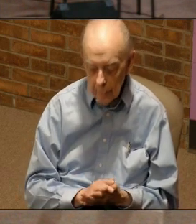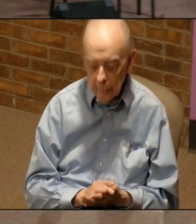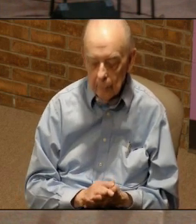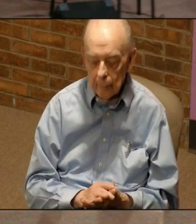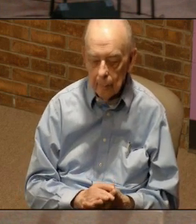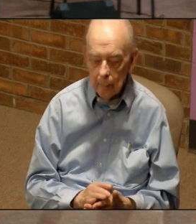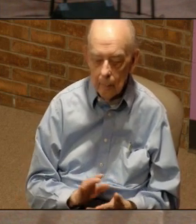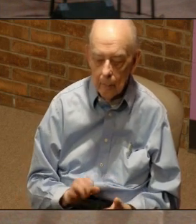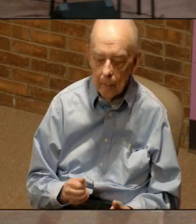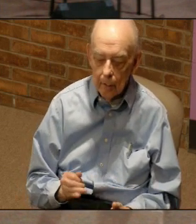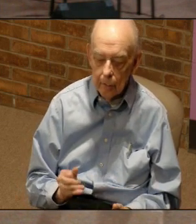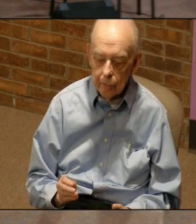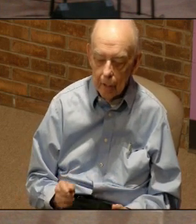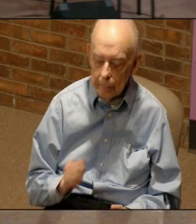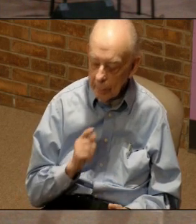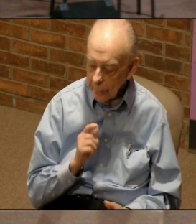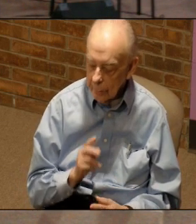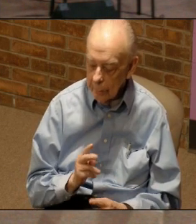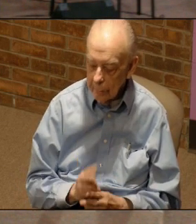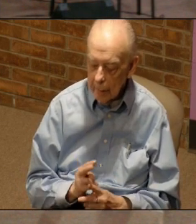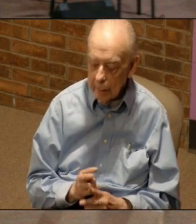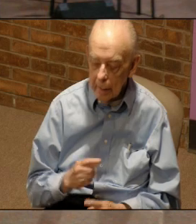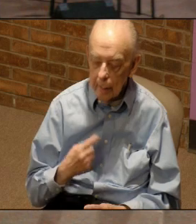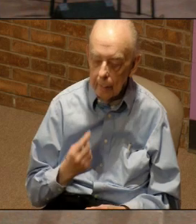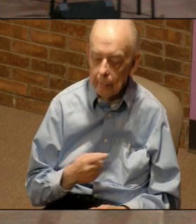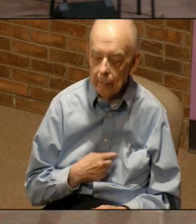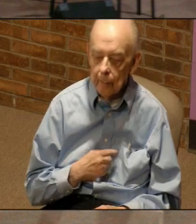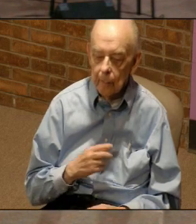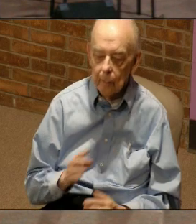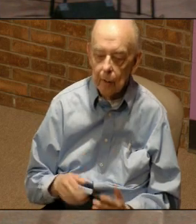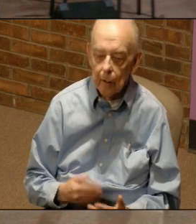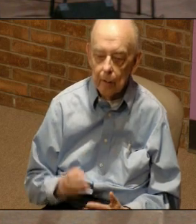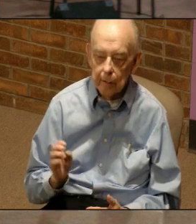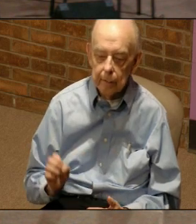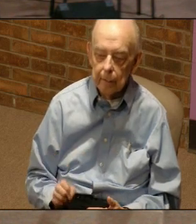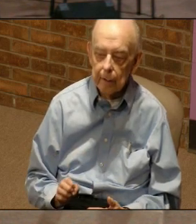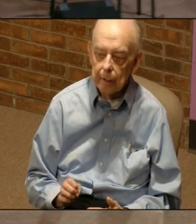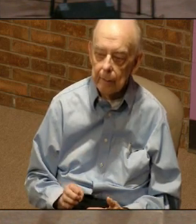whose job is to take care of us for all eternity